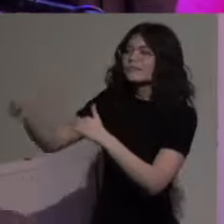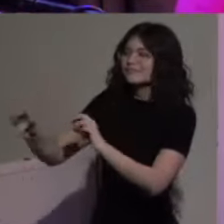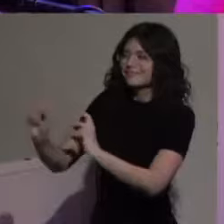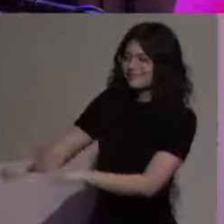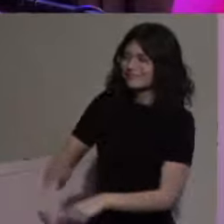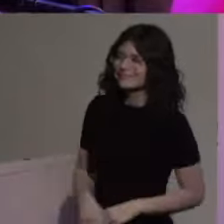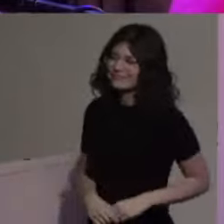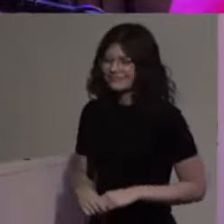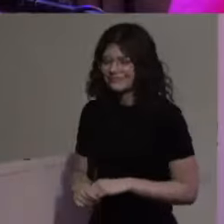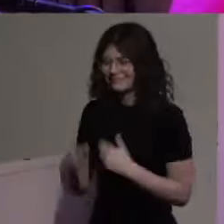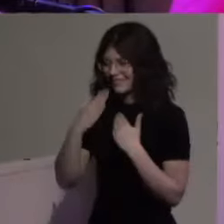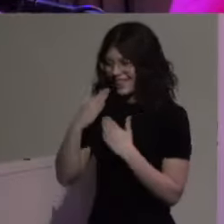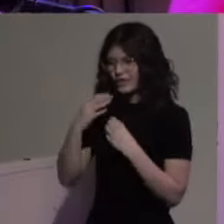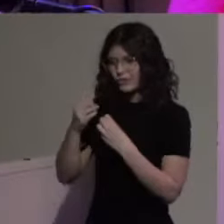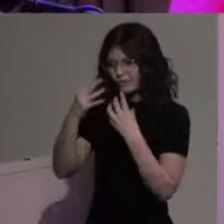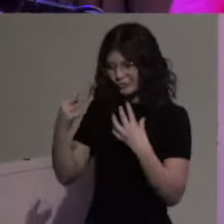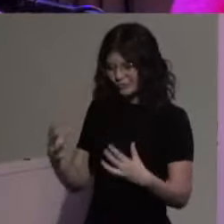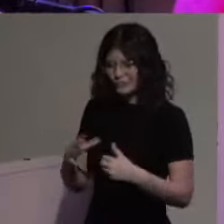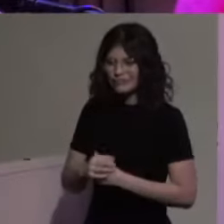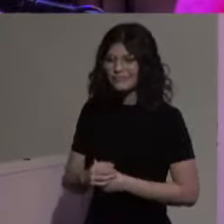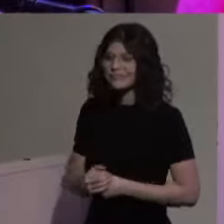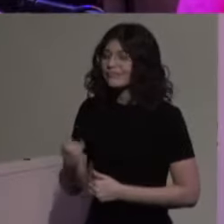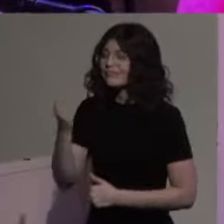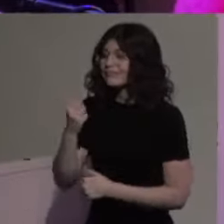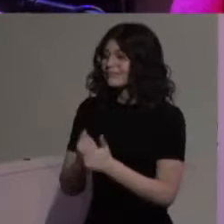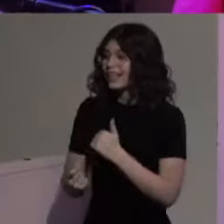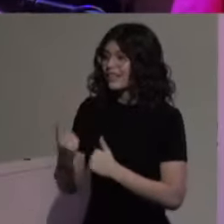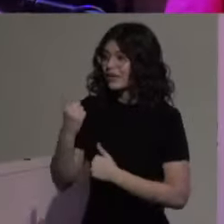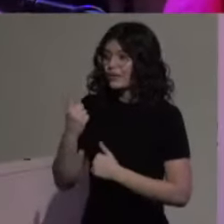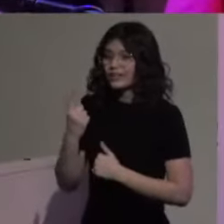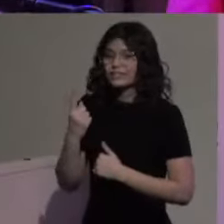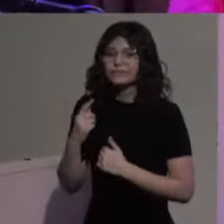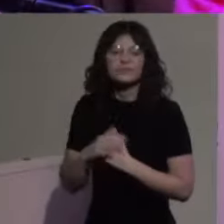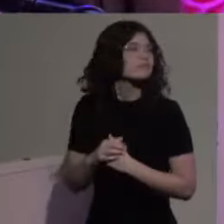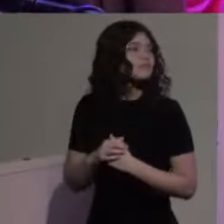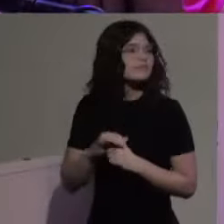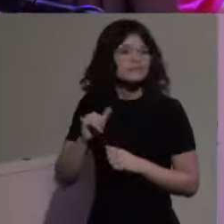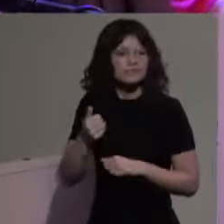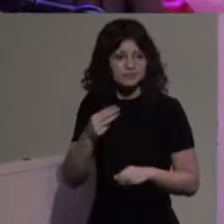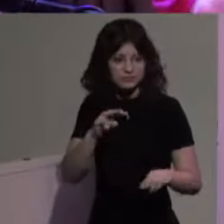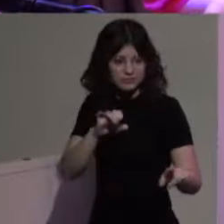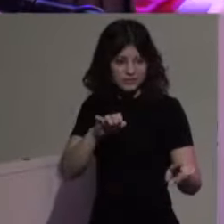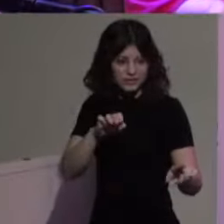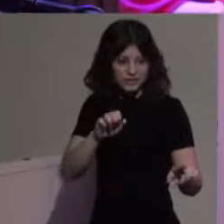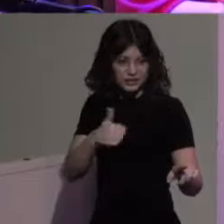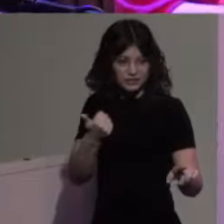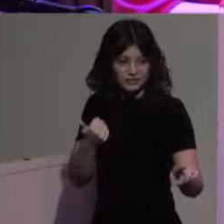okay? So thank you so much. Everybody, Jamie Lugo, is there anything else you wanted to add?